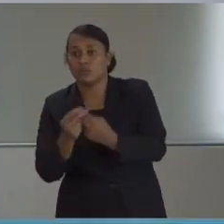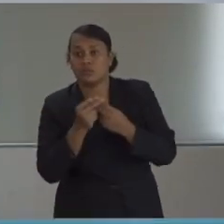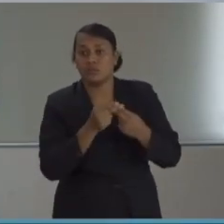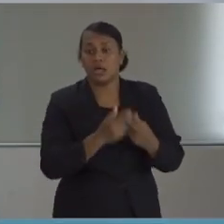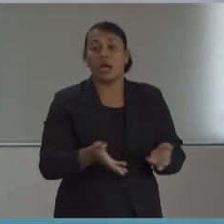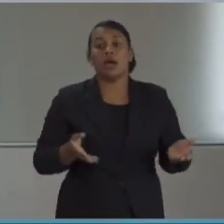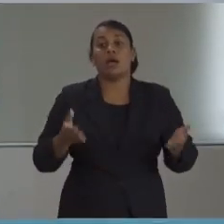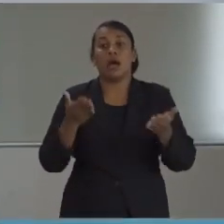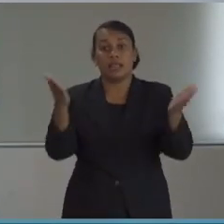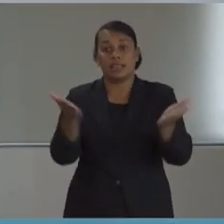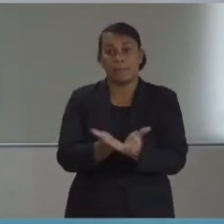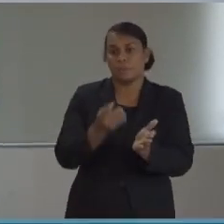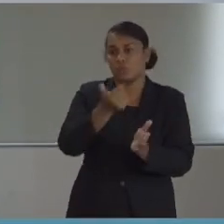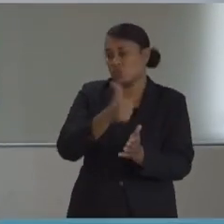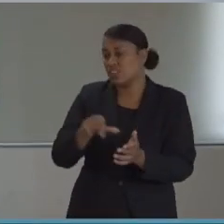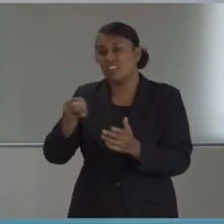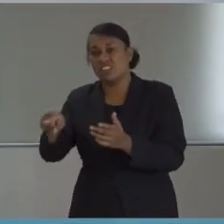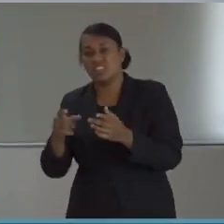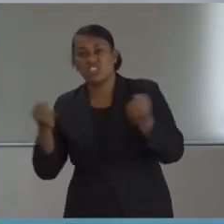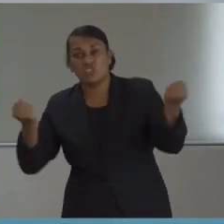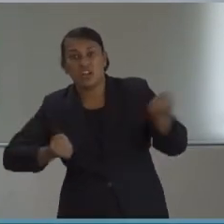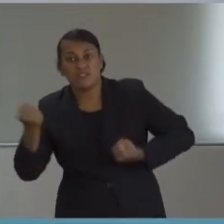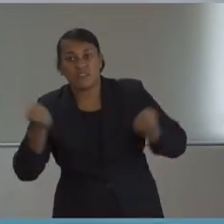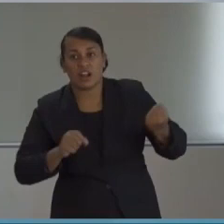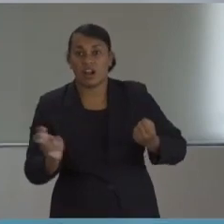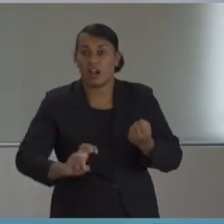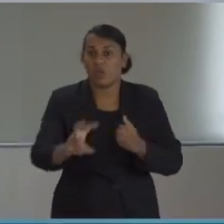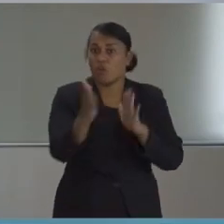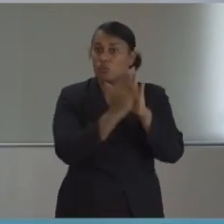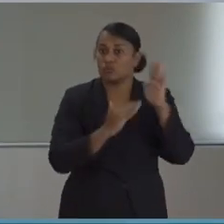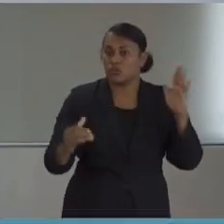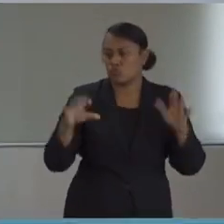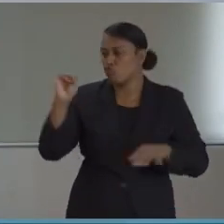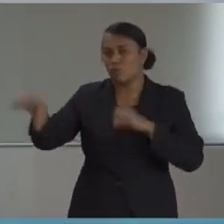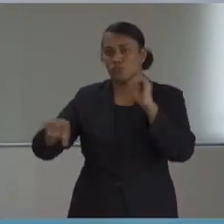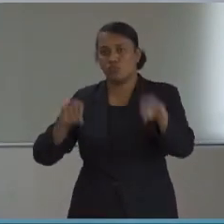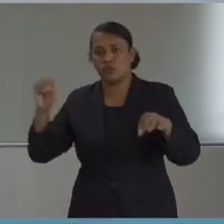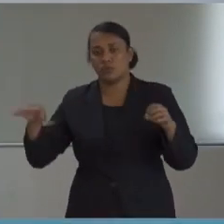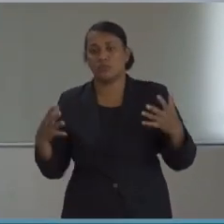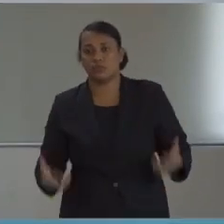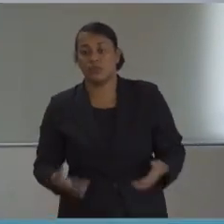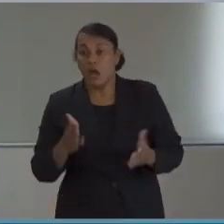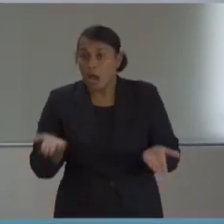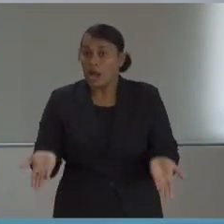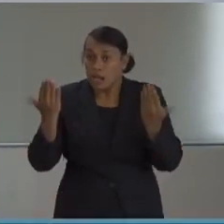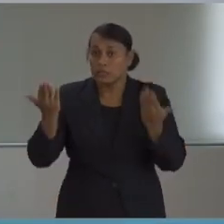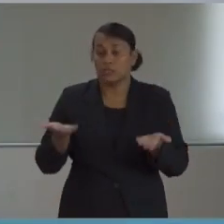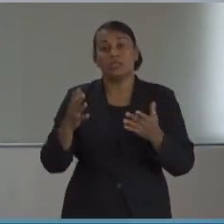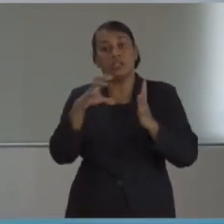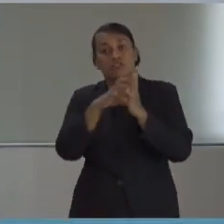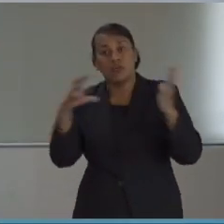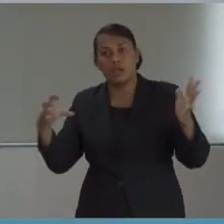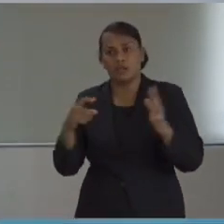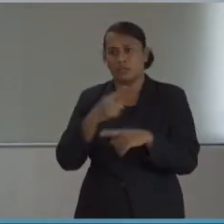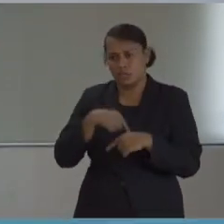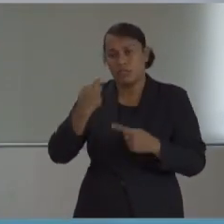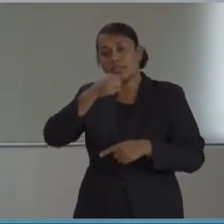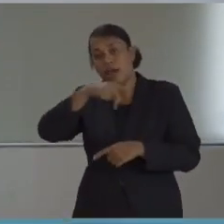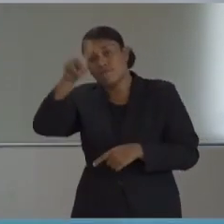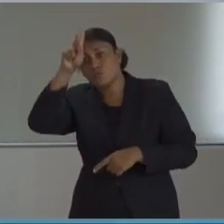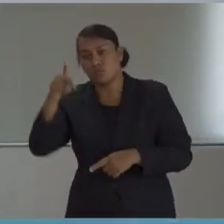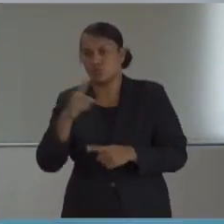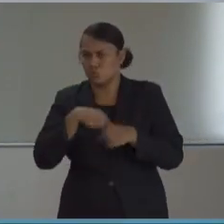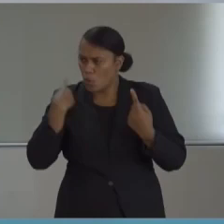or are accessible by roads, probably the inclusion of light vehicles. And for Kandavu, we will be also